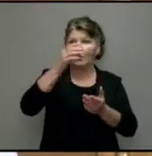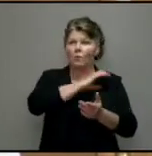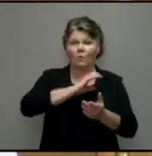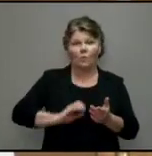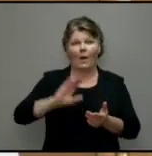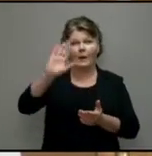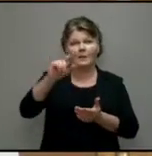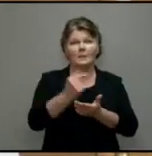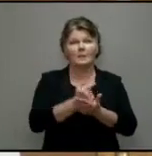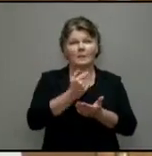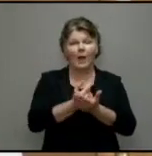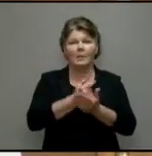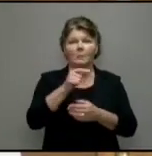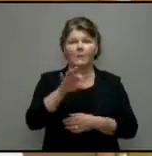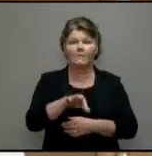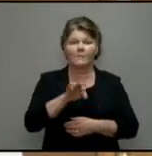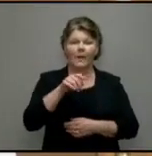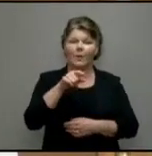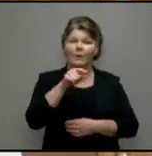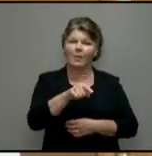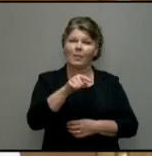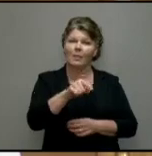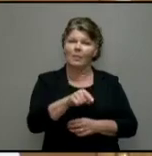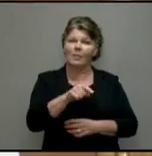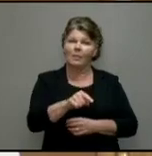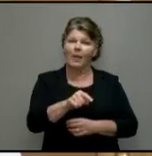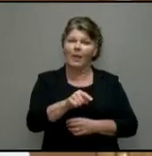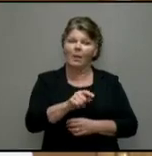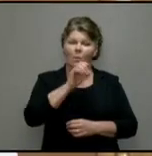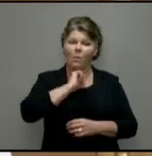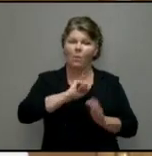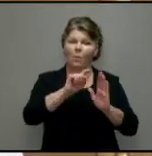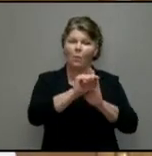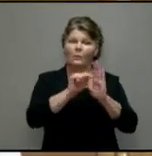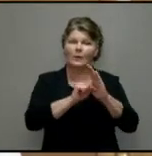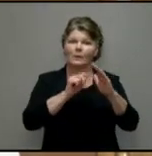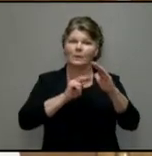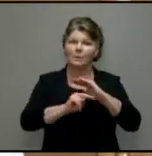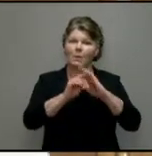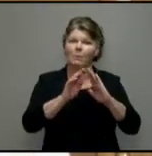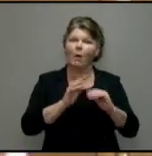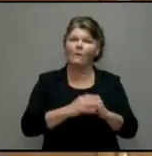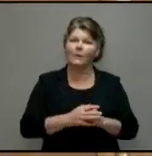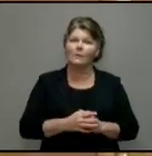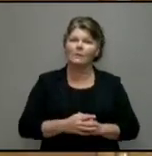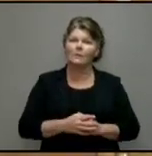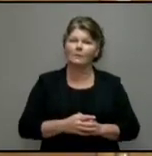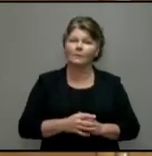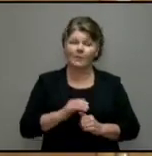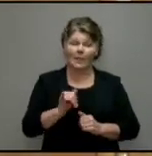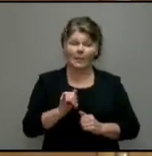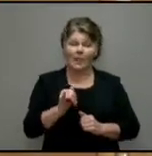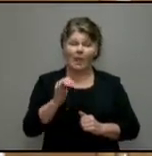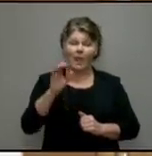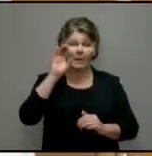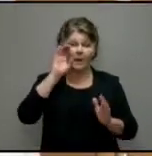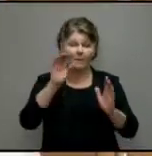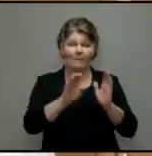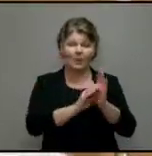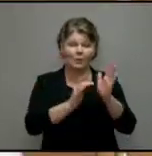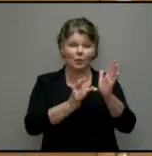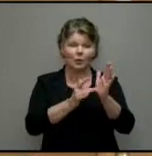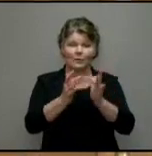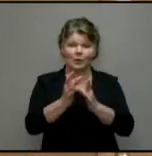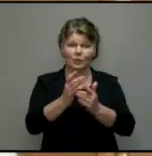is firmly found in the fertile soil of Old Testament prophecy. That loving picture of Jesus in the manger